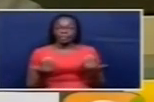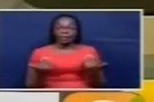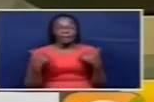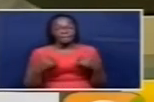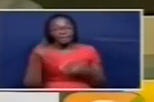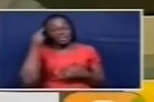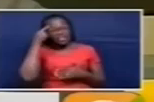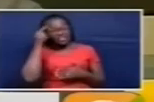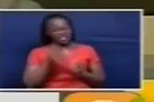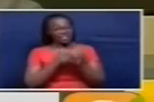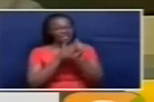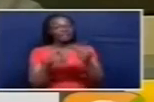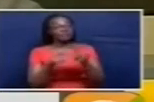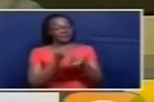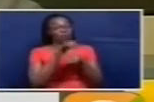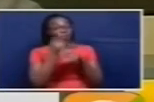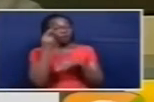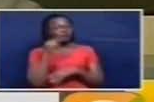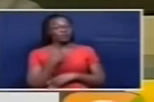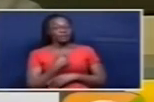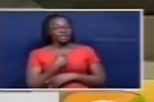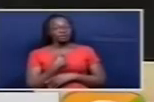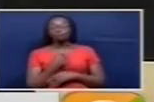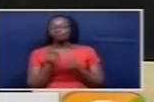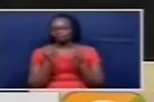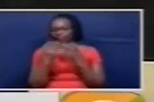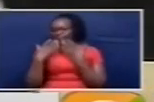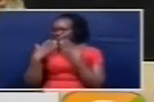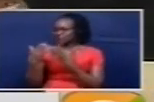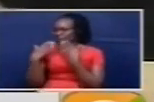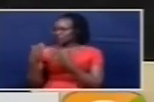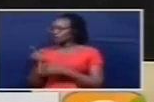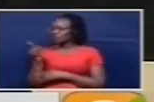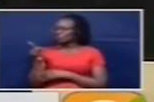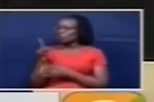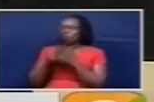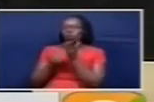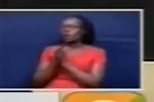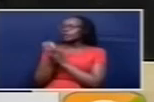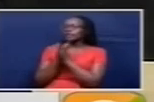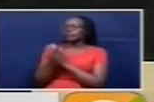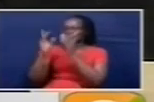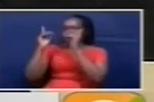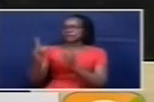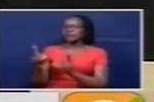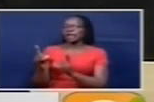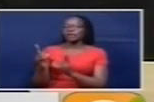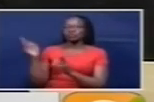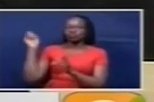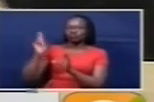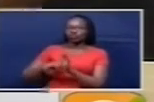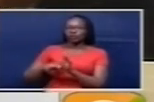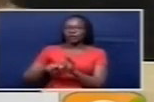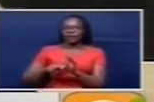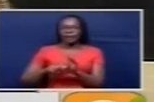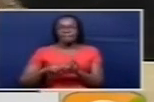is a calling for me. Mm-hmm. Yes. Boniface, what about you? What inspired your decision to venture into this route? You're